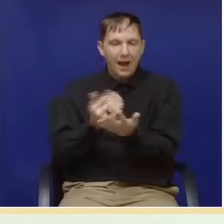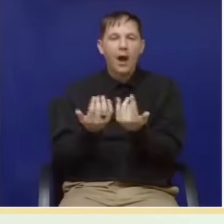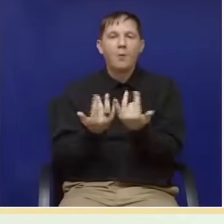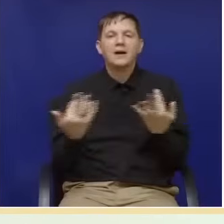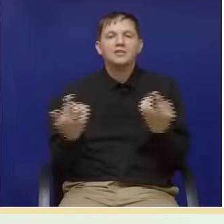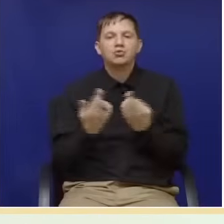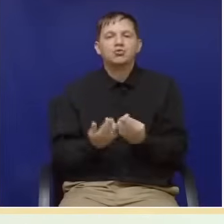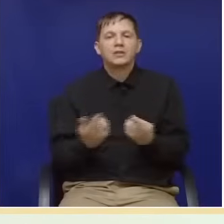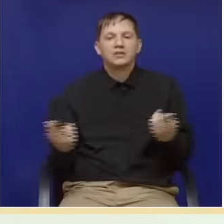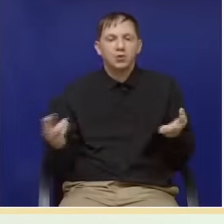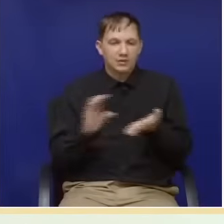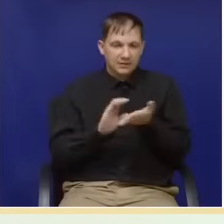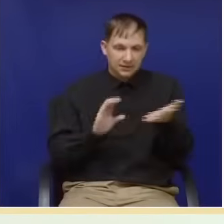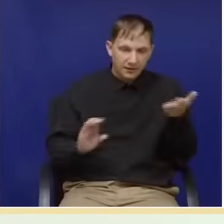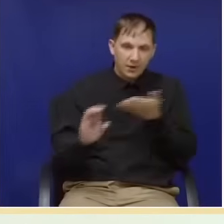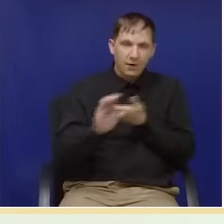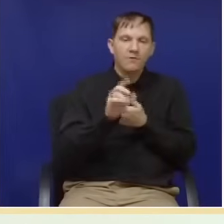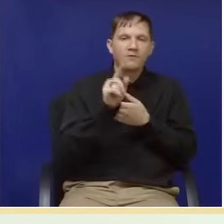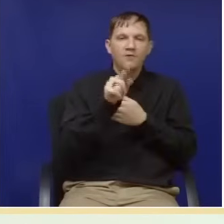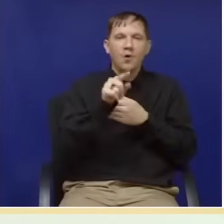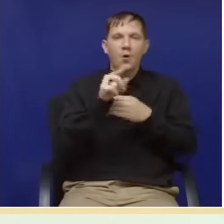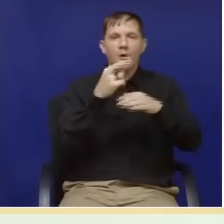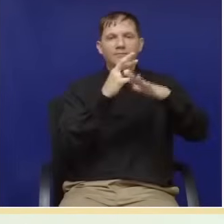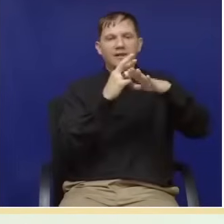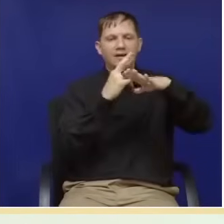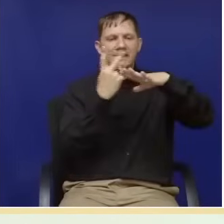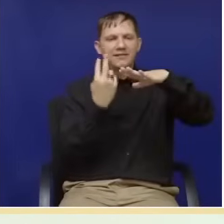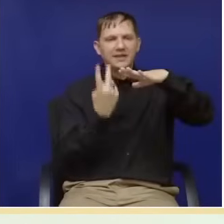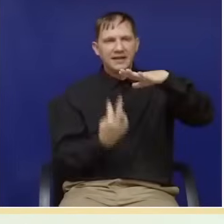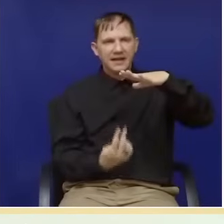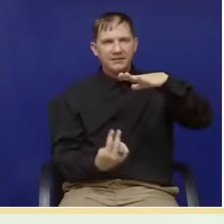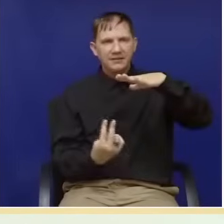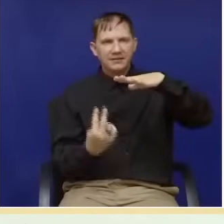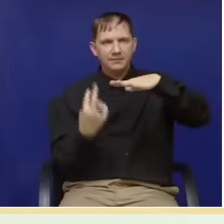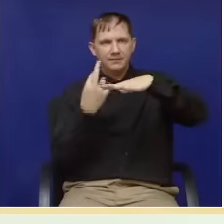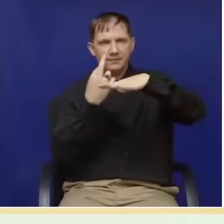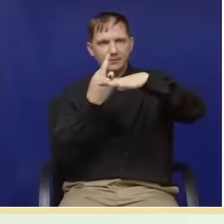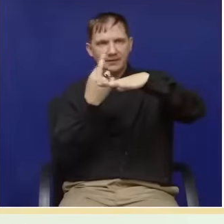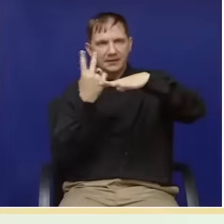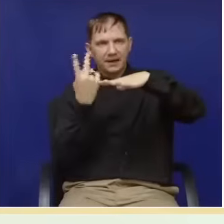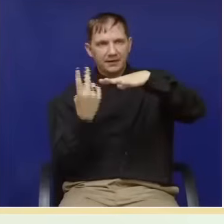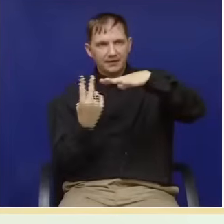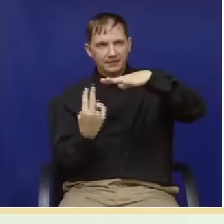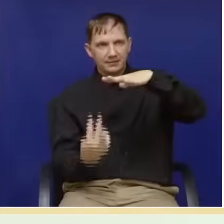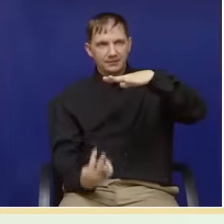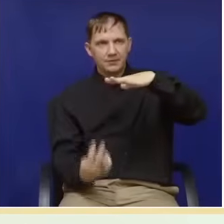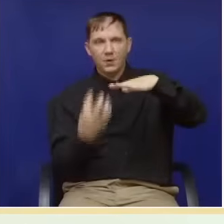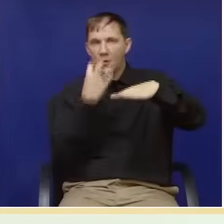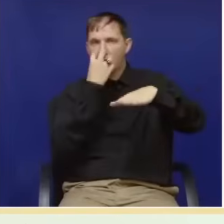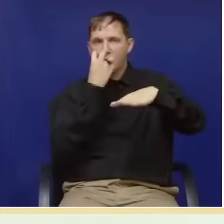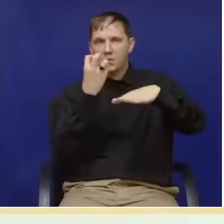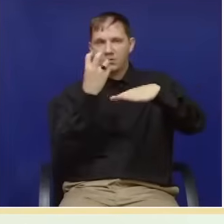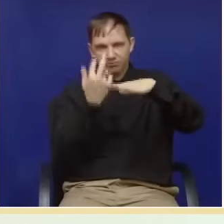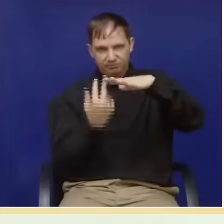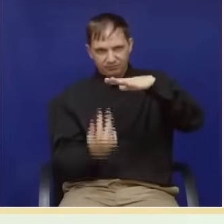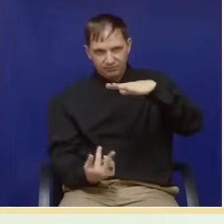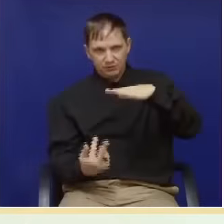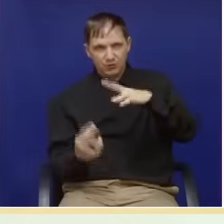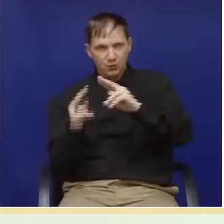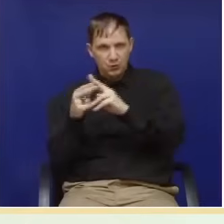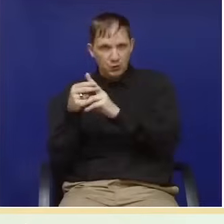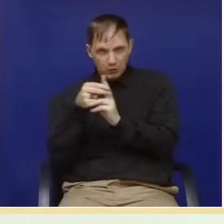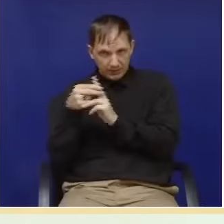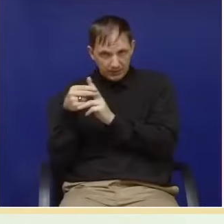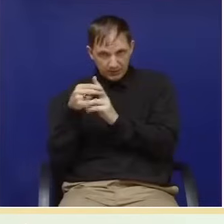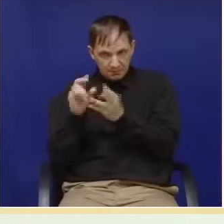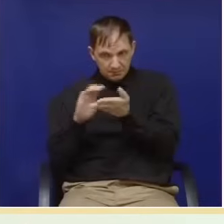Police Service diving unit in the past 10 financial years, indicating for each year the budget allocated, the